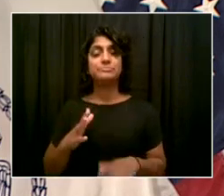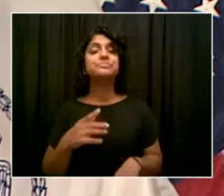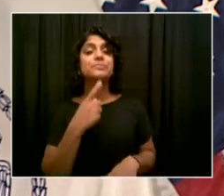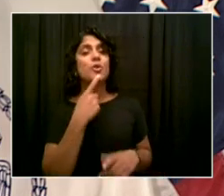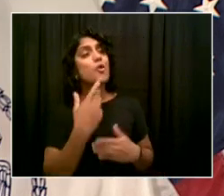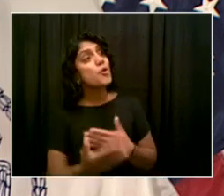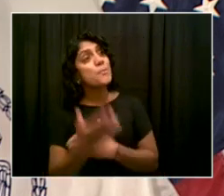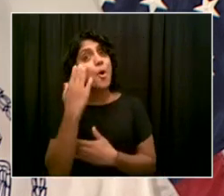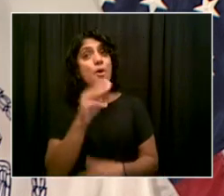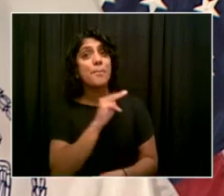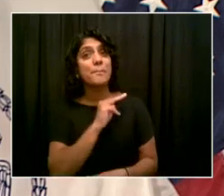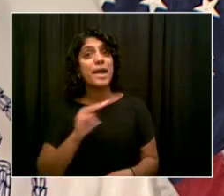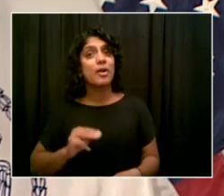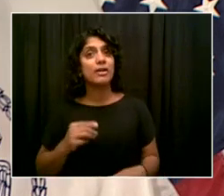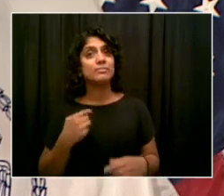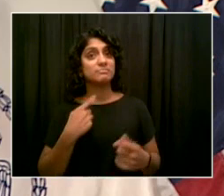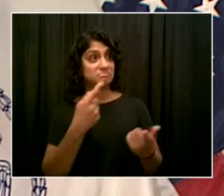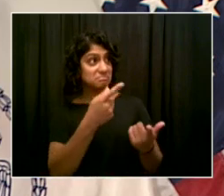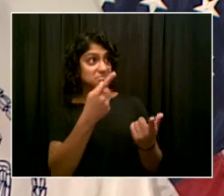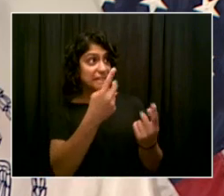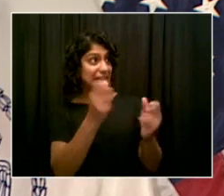Excellent. elegant. Good to hear.